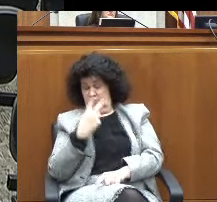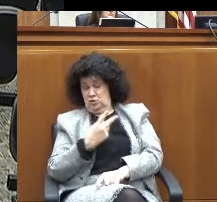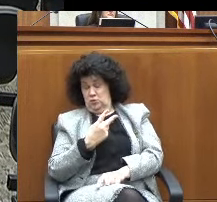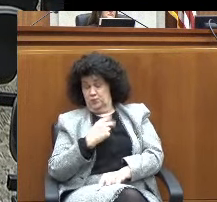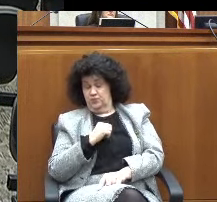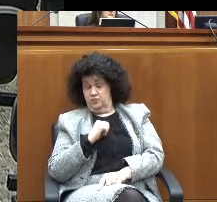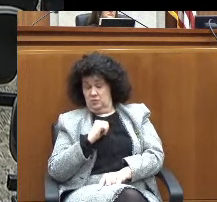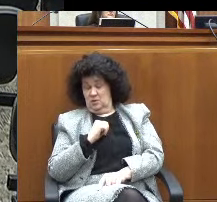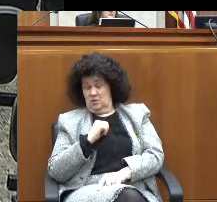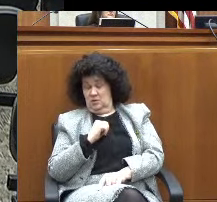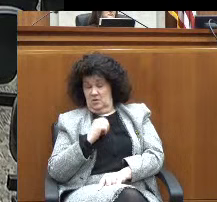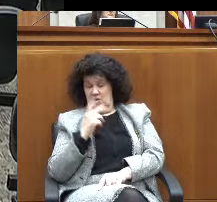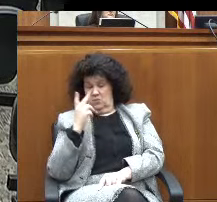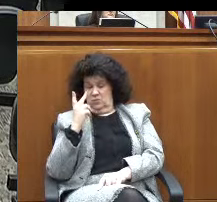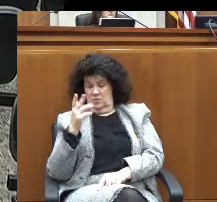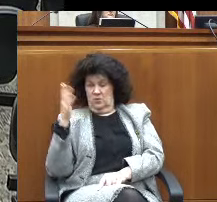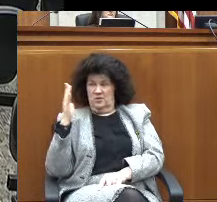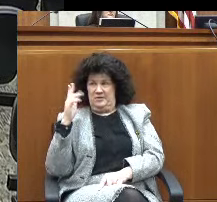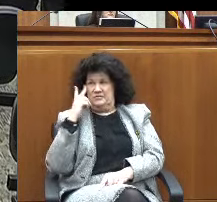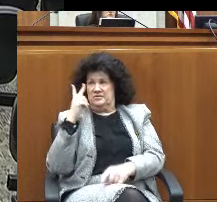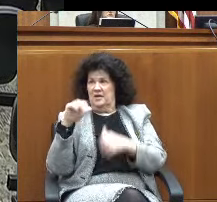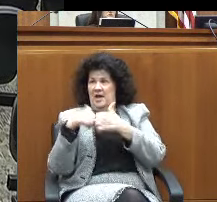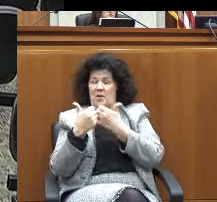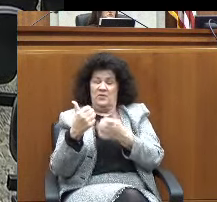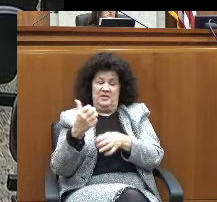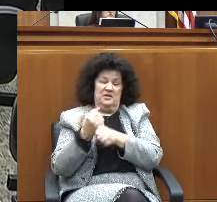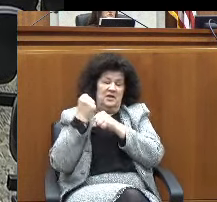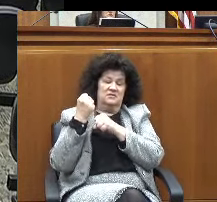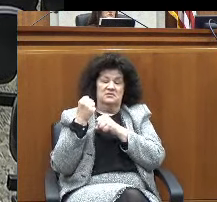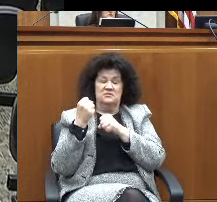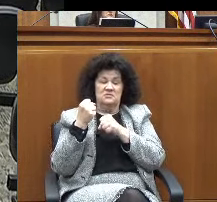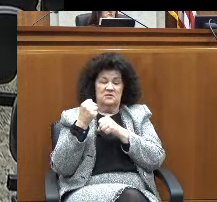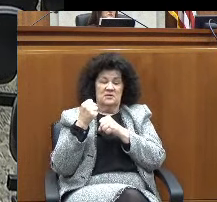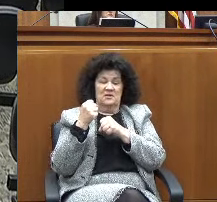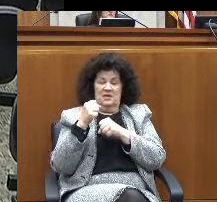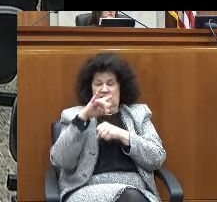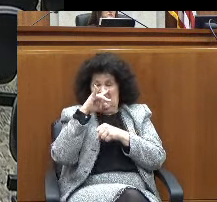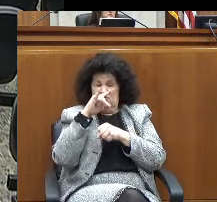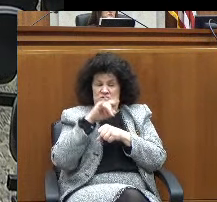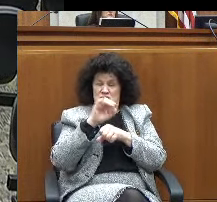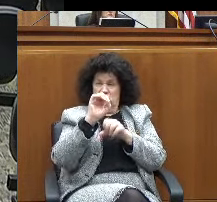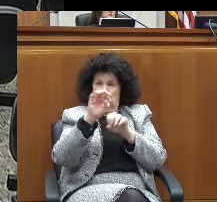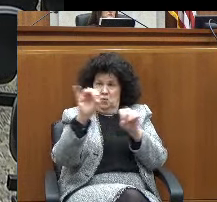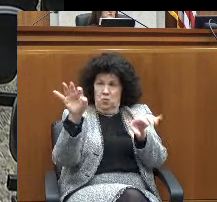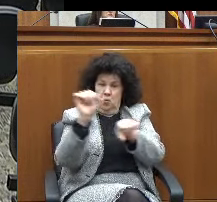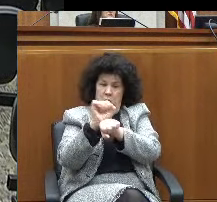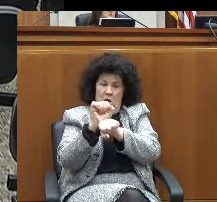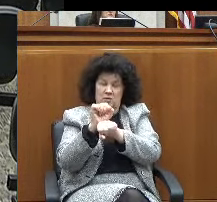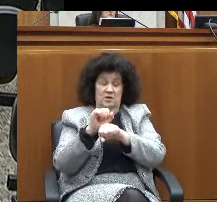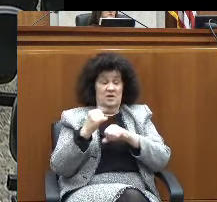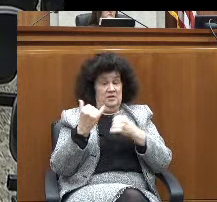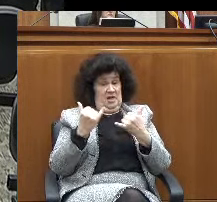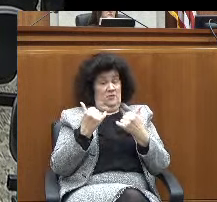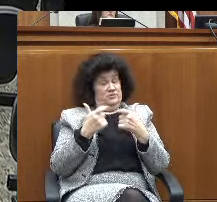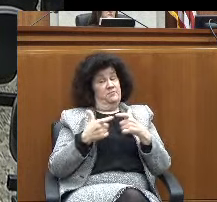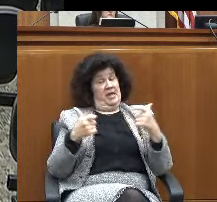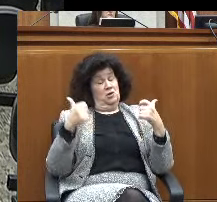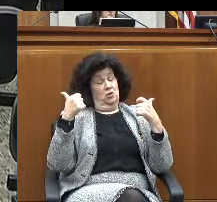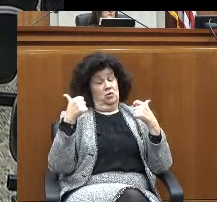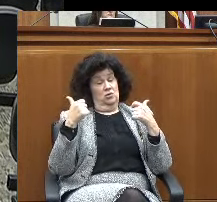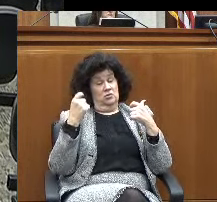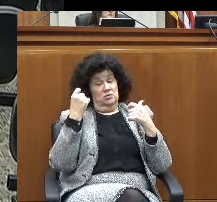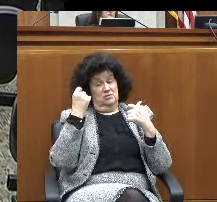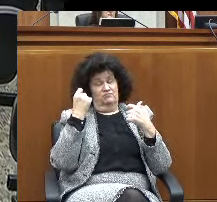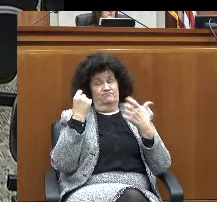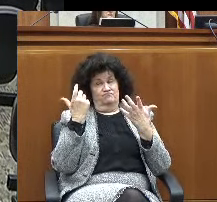we were just looking at how do we get kids opportunities to work. In the past, this is something a little bit bigger. So understanding the